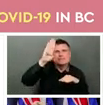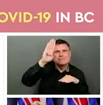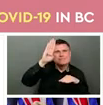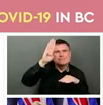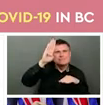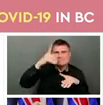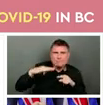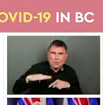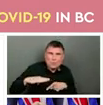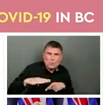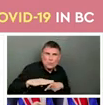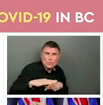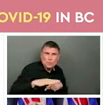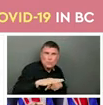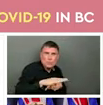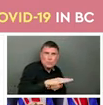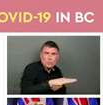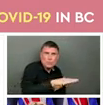vaccination spread.